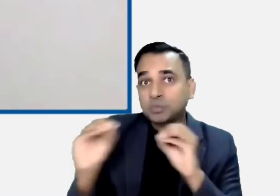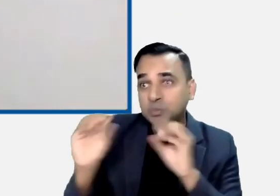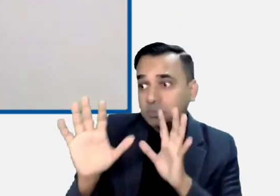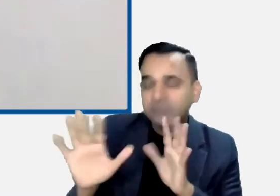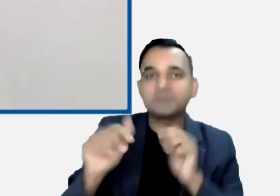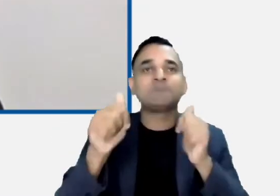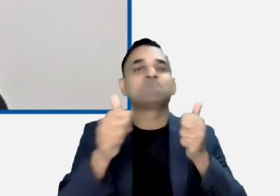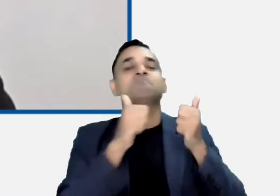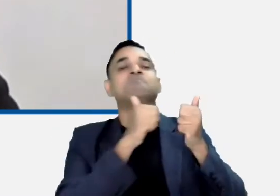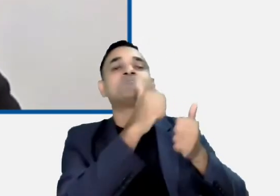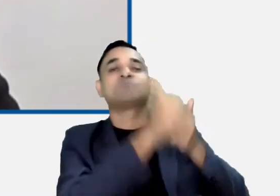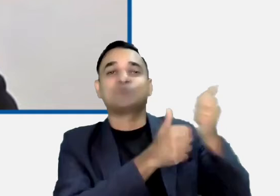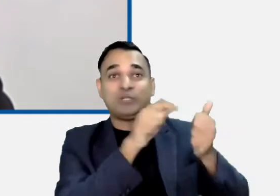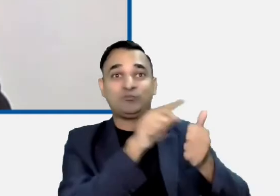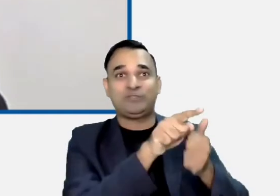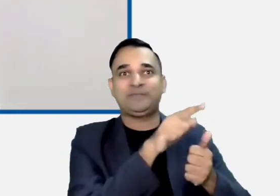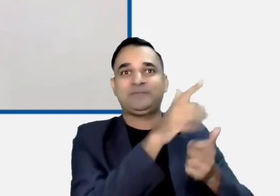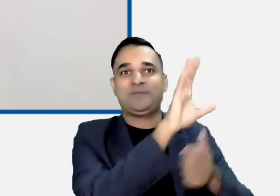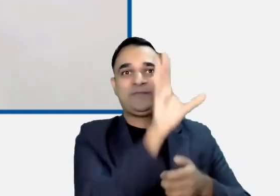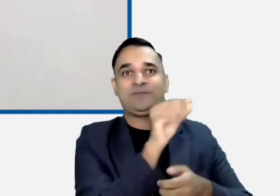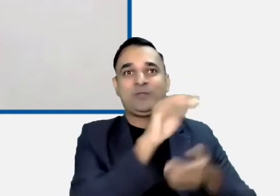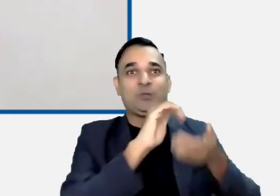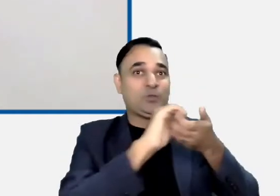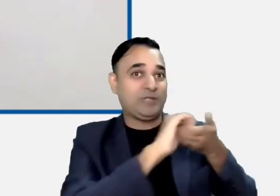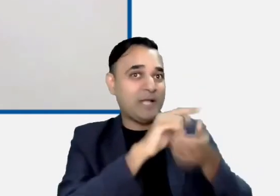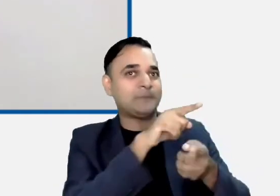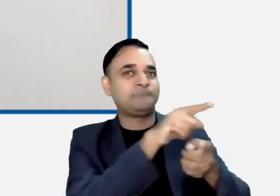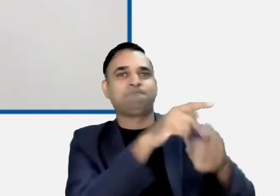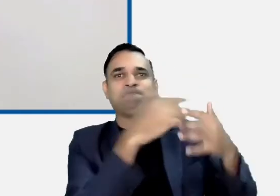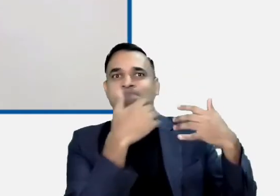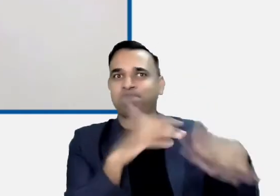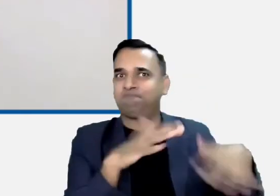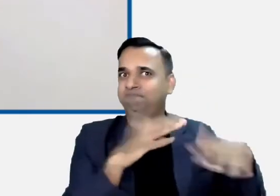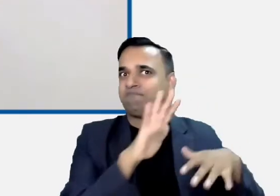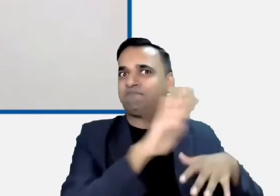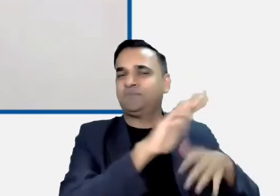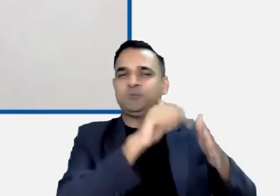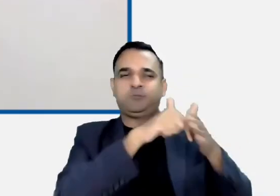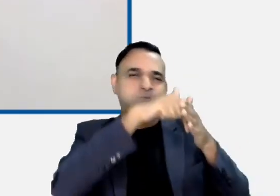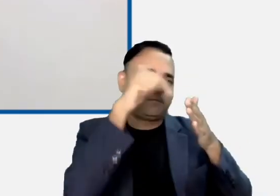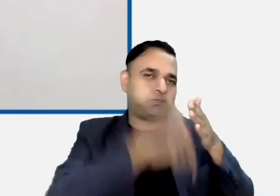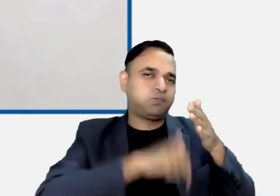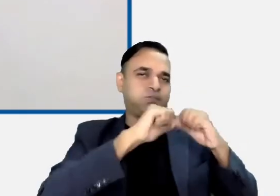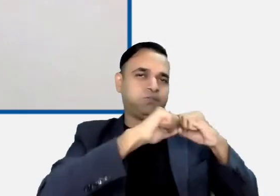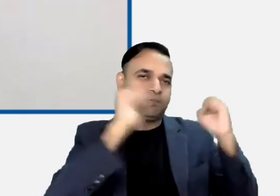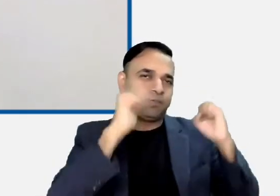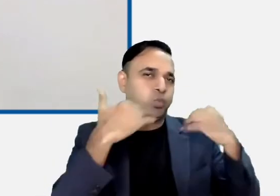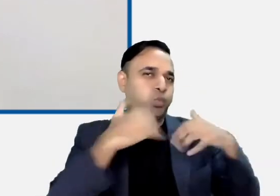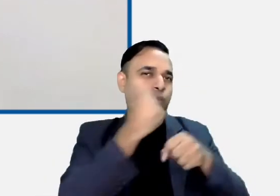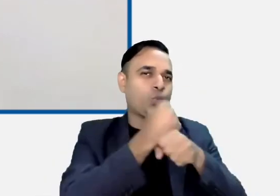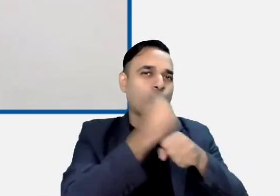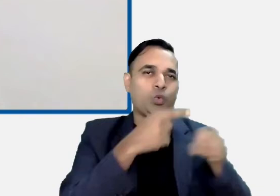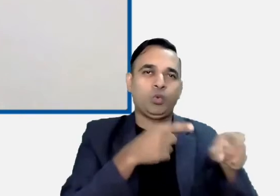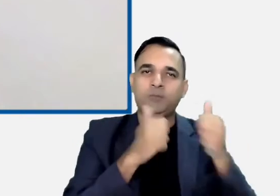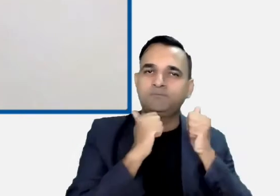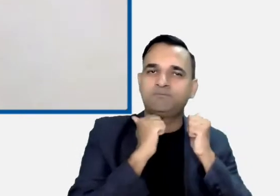And so now I'd like to move to our second item, the last one for the day and